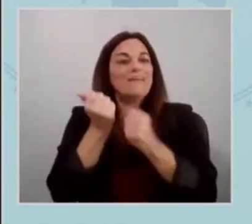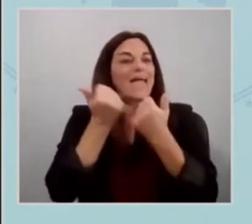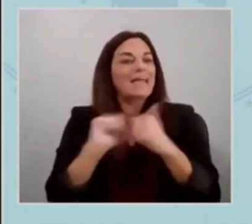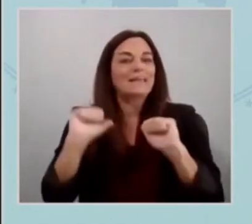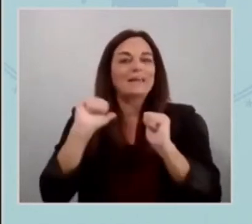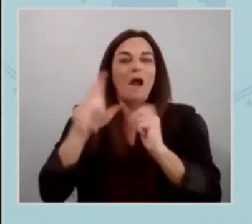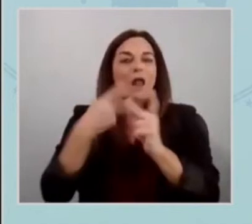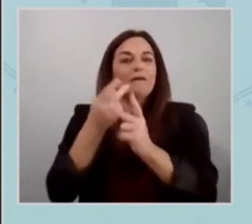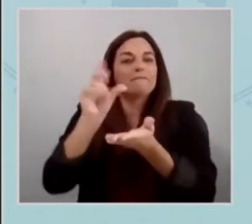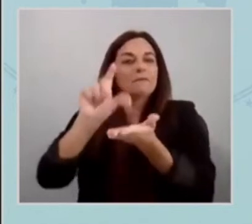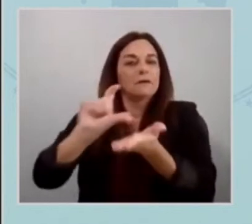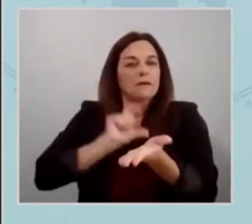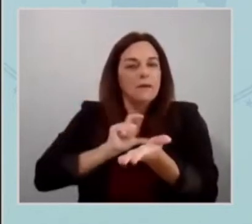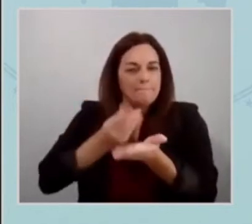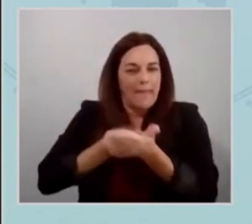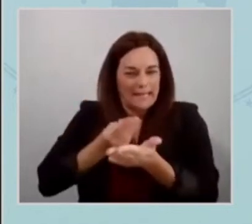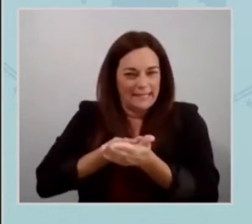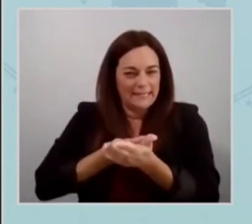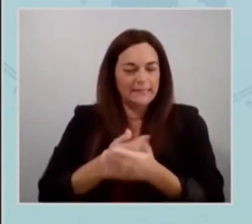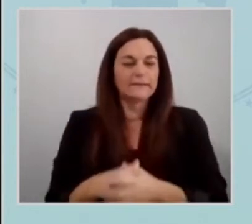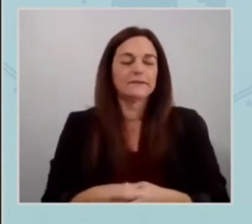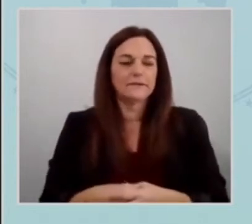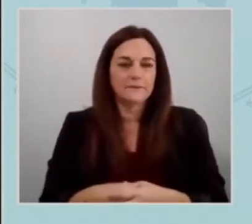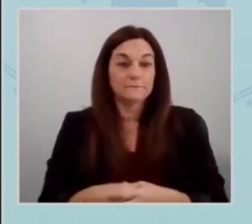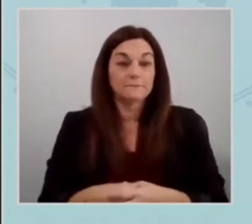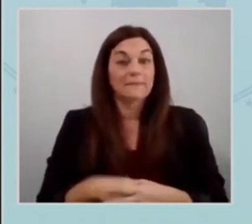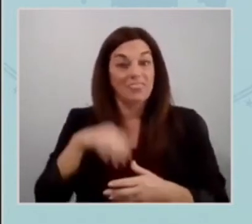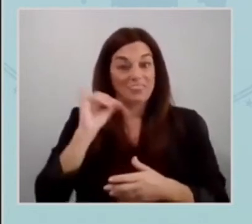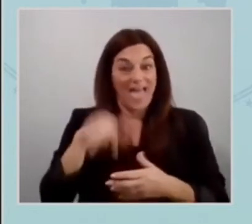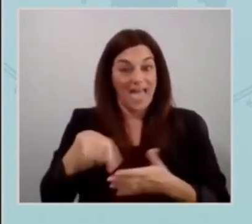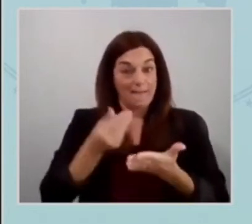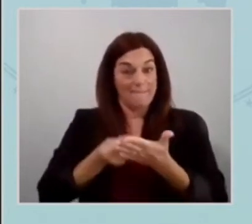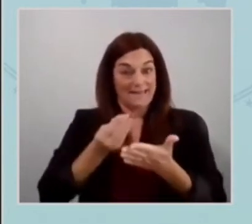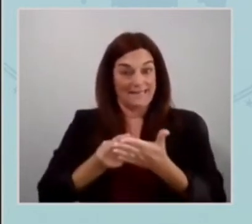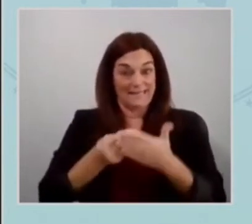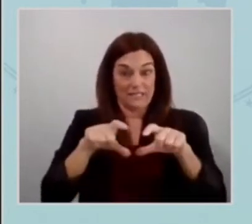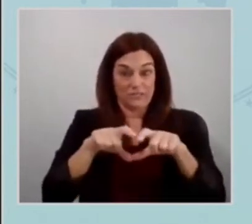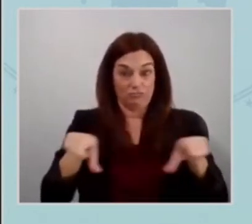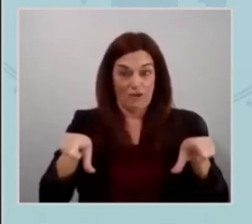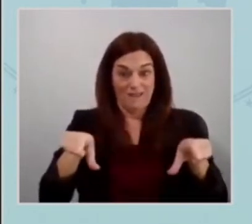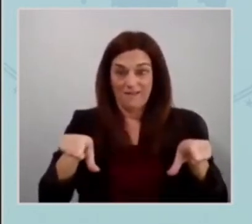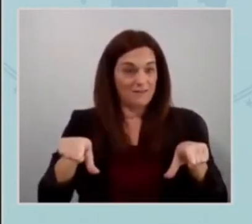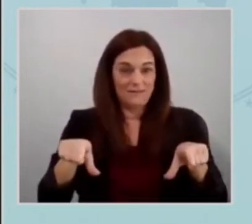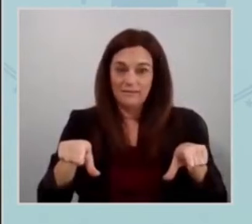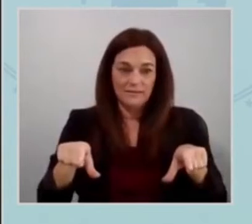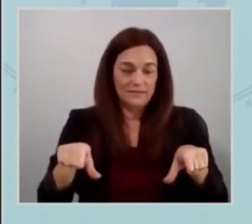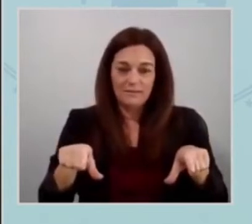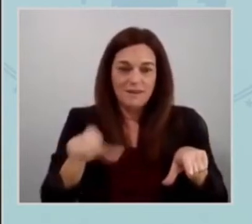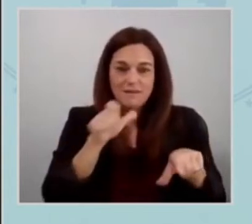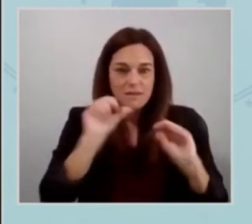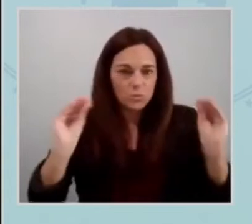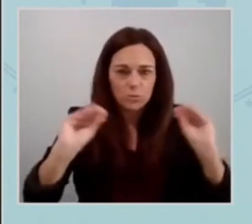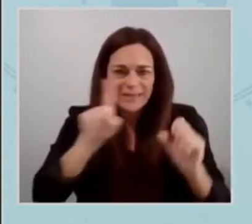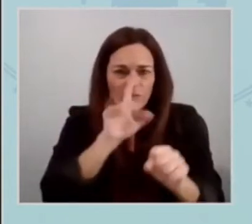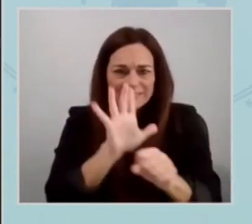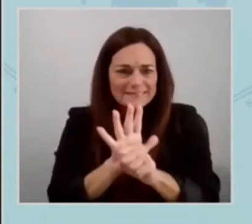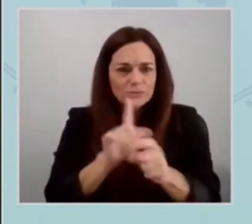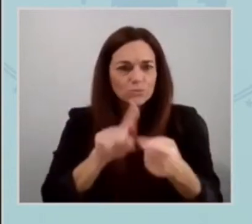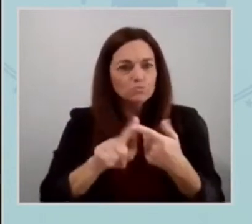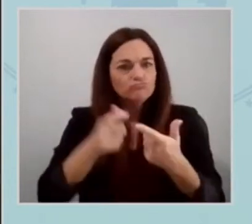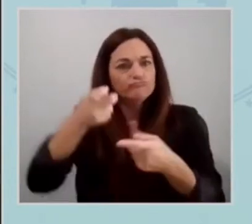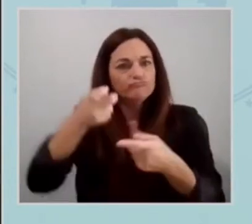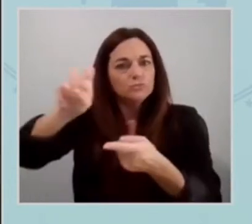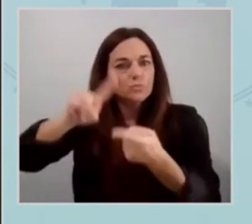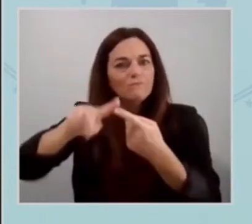from 8 to 9 weeks before you can receive any type of compensation. And that unemployment